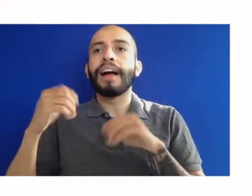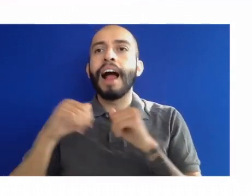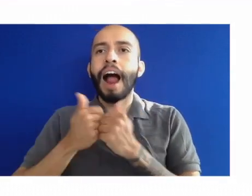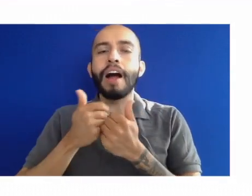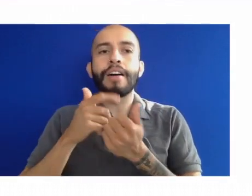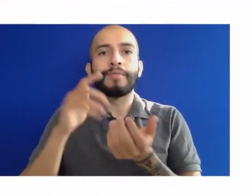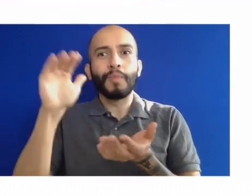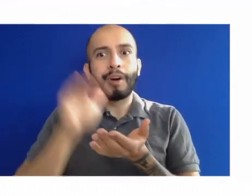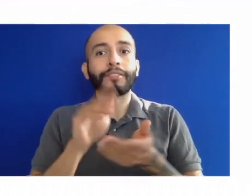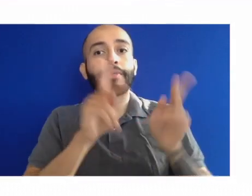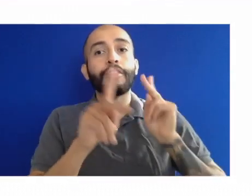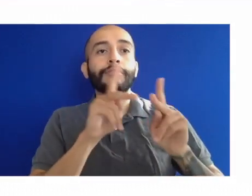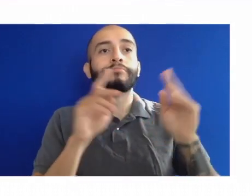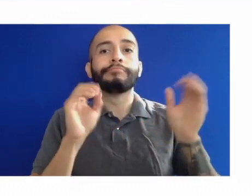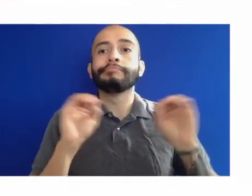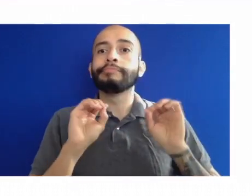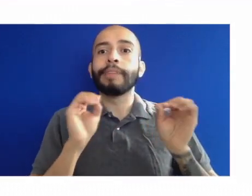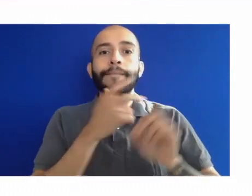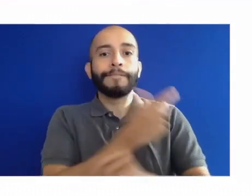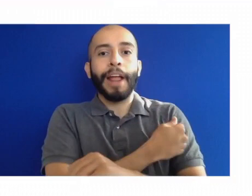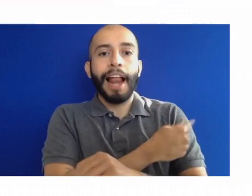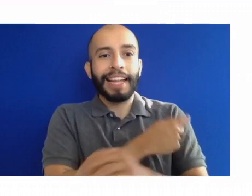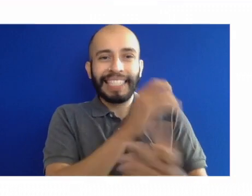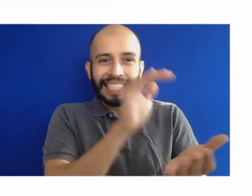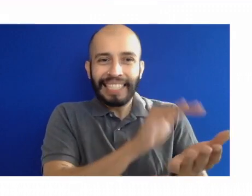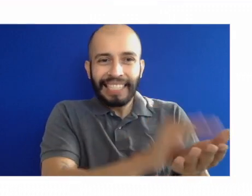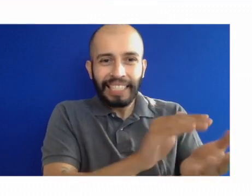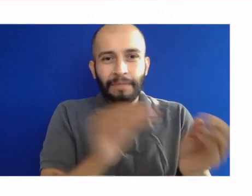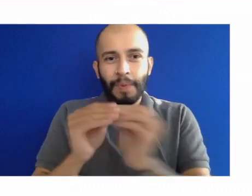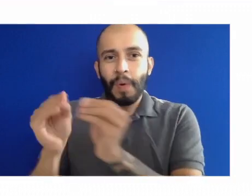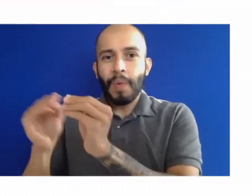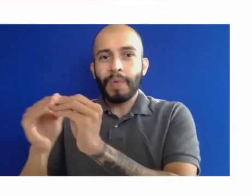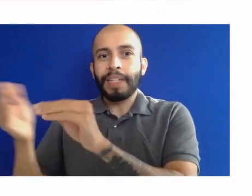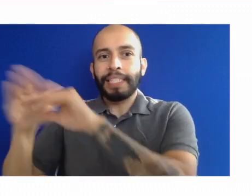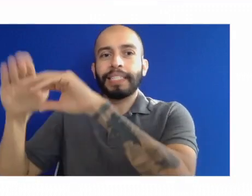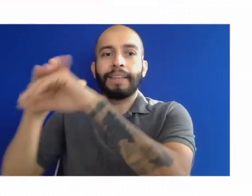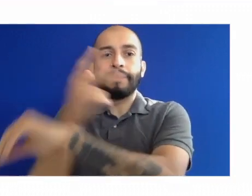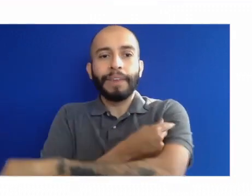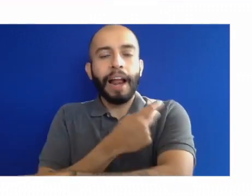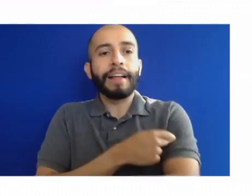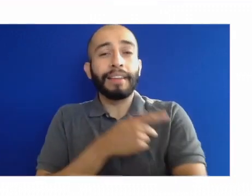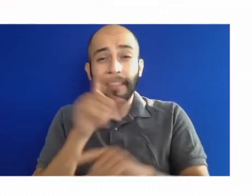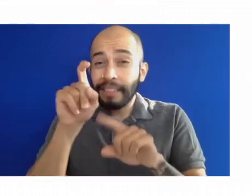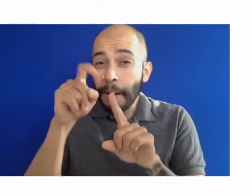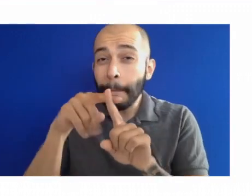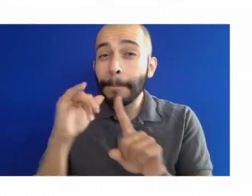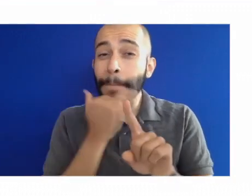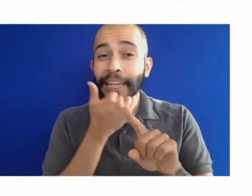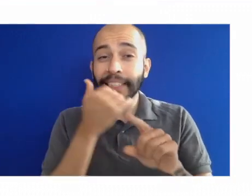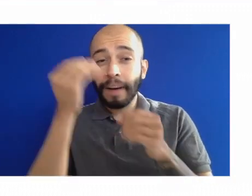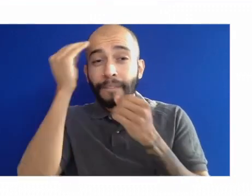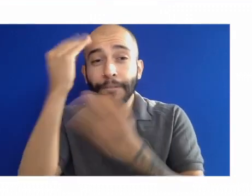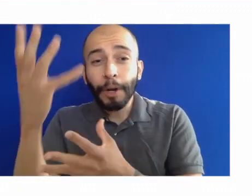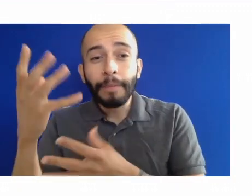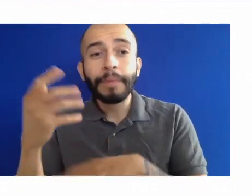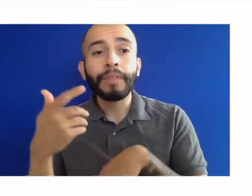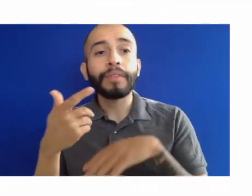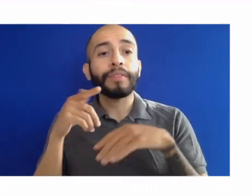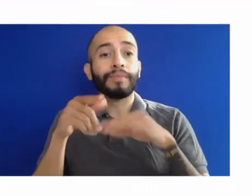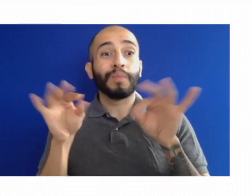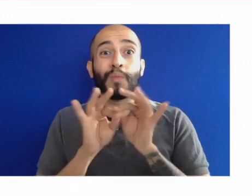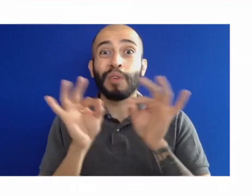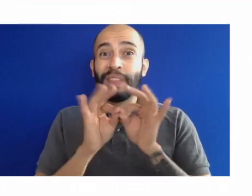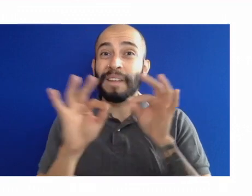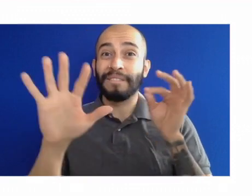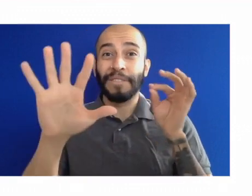So certainly we need some policies that can do something about this. That brings me to my last slide, or not my last